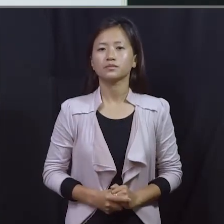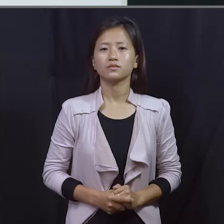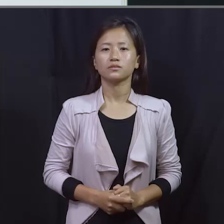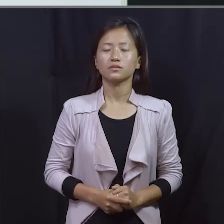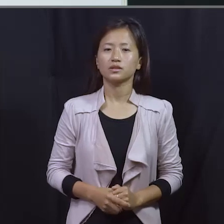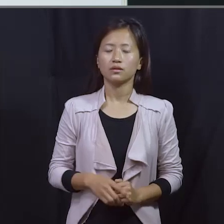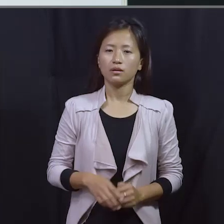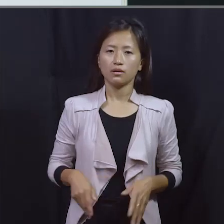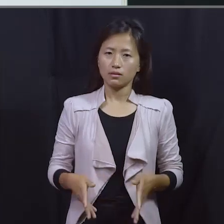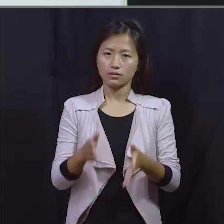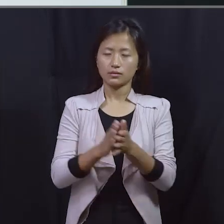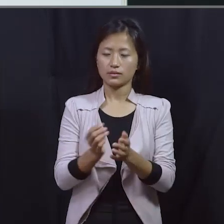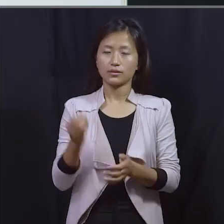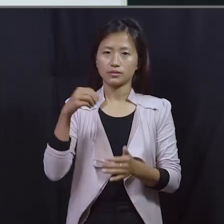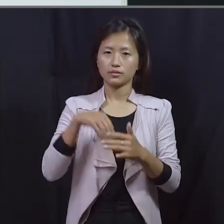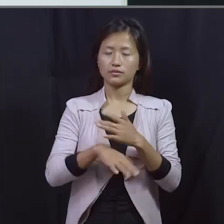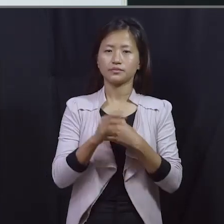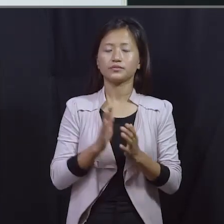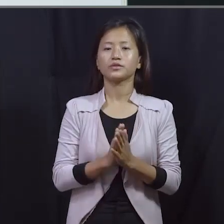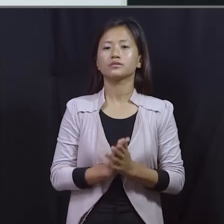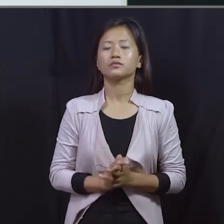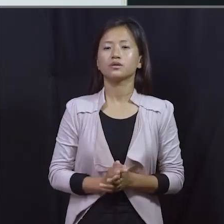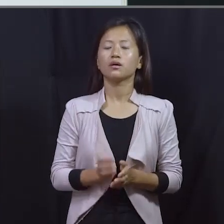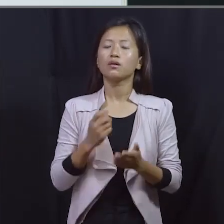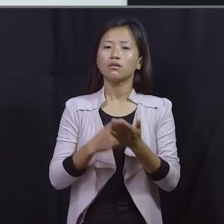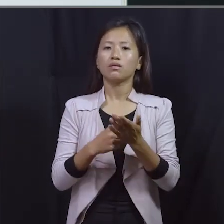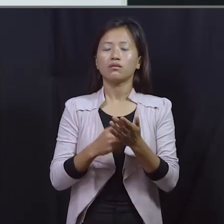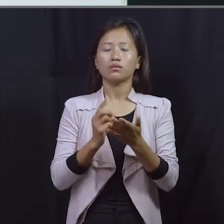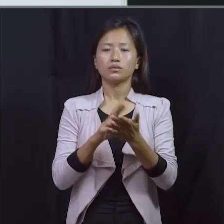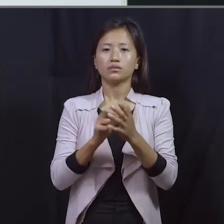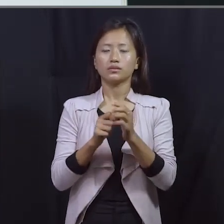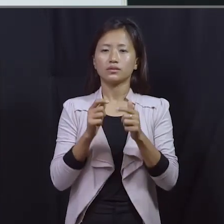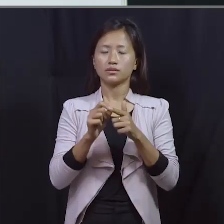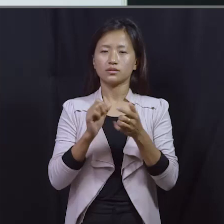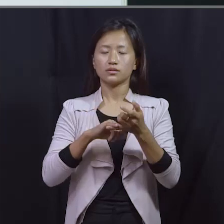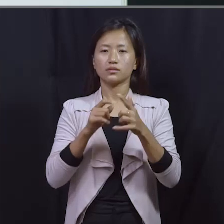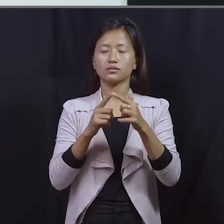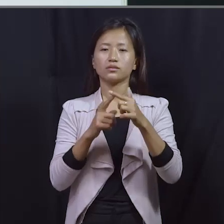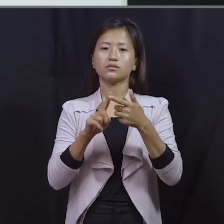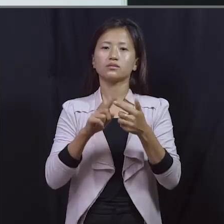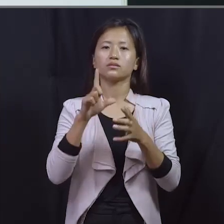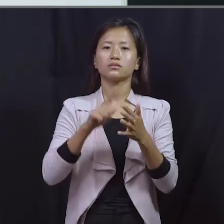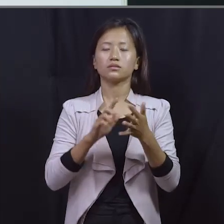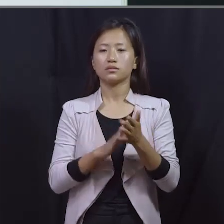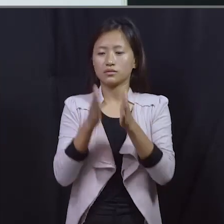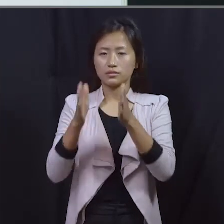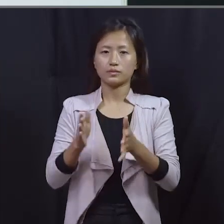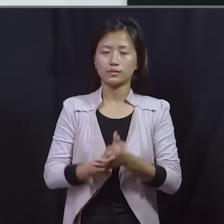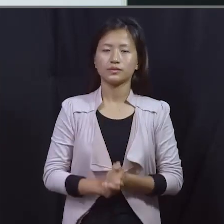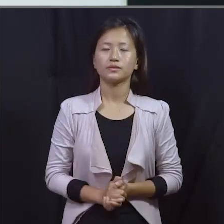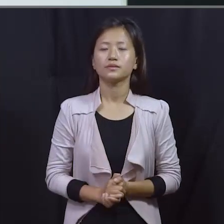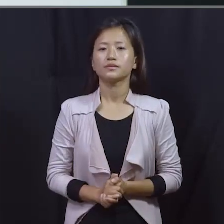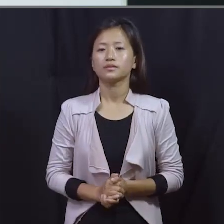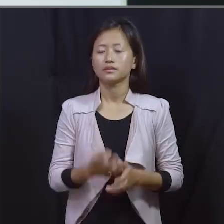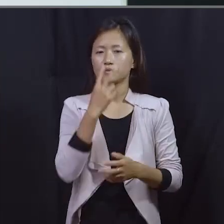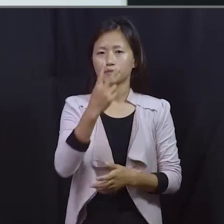let us first get into the Roadway settlement, and under this we